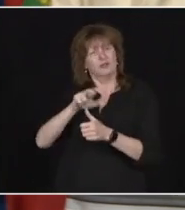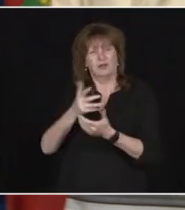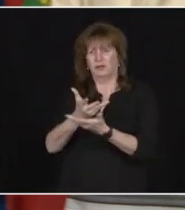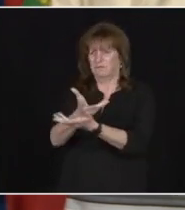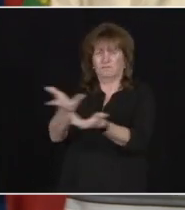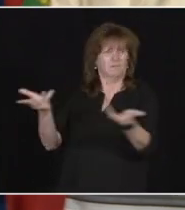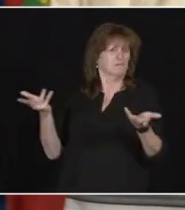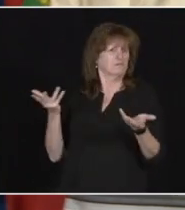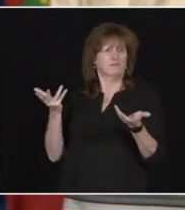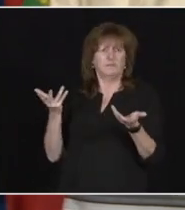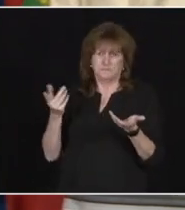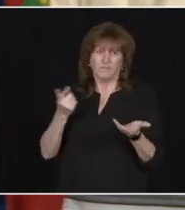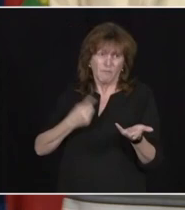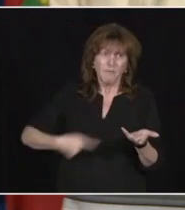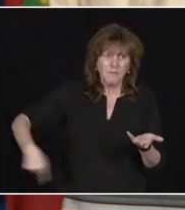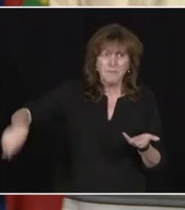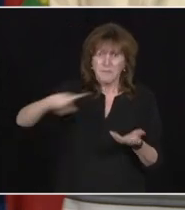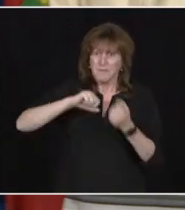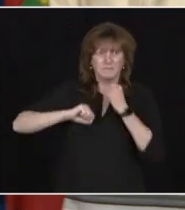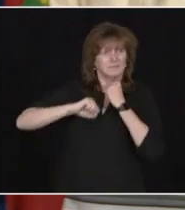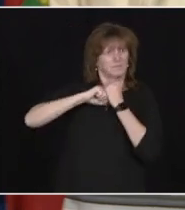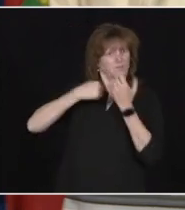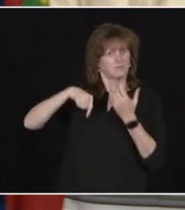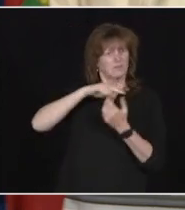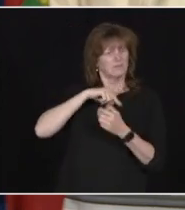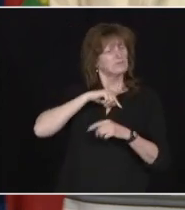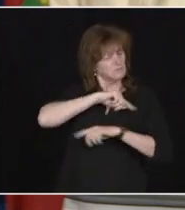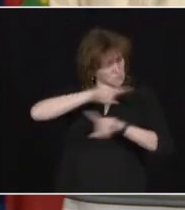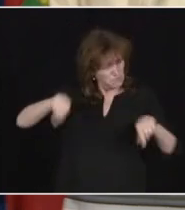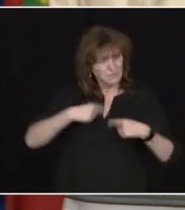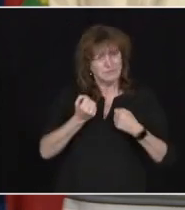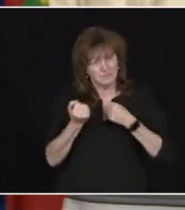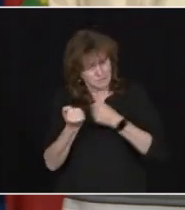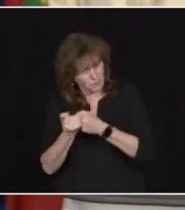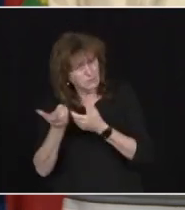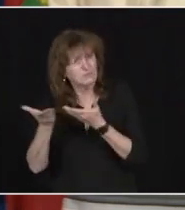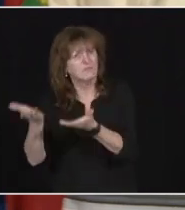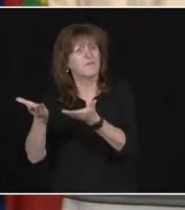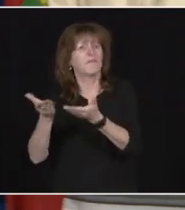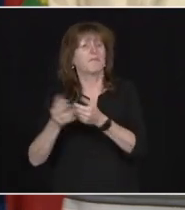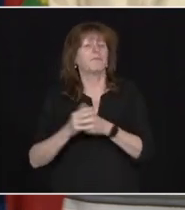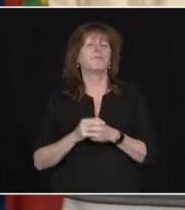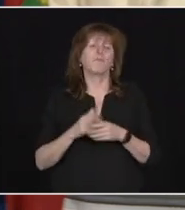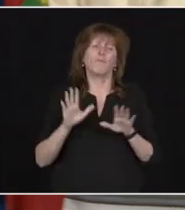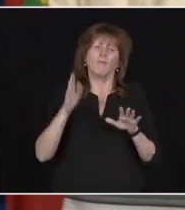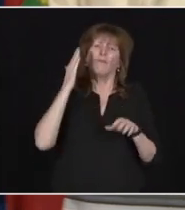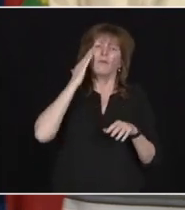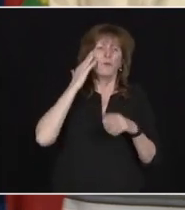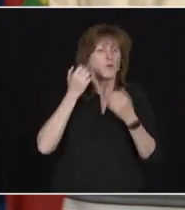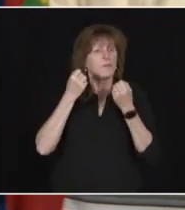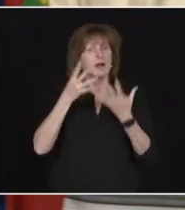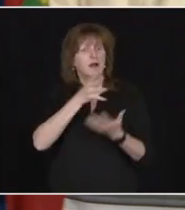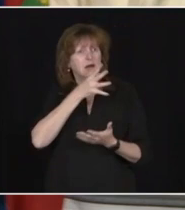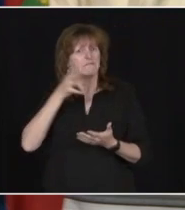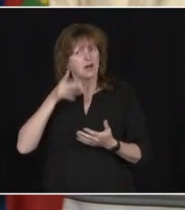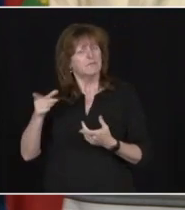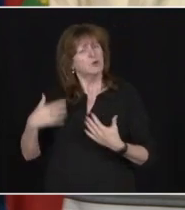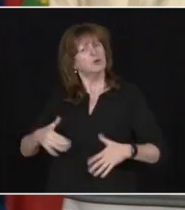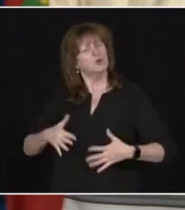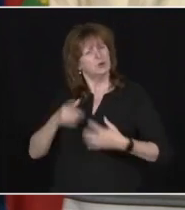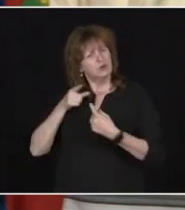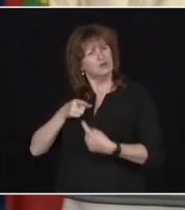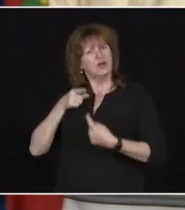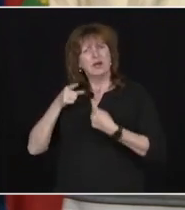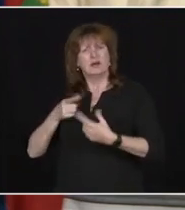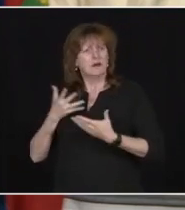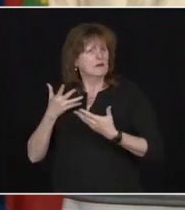have theirs too. And I know that many of our farmers out there are struggling right now. You're looking for support,